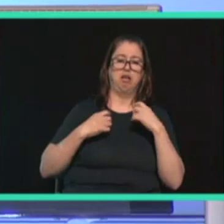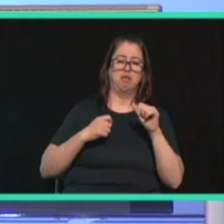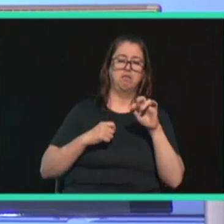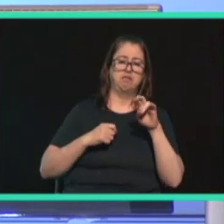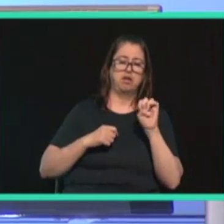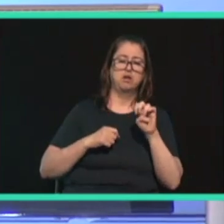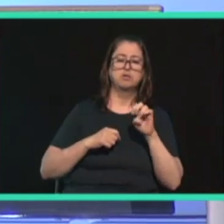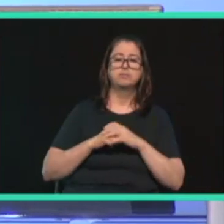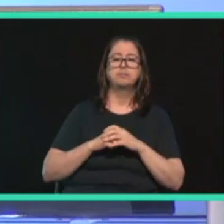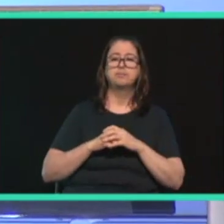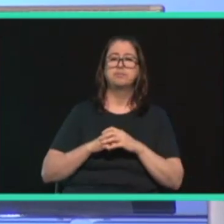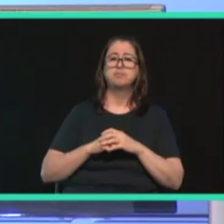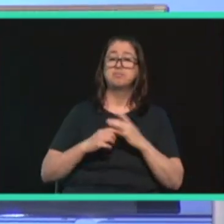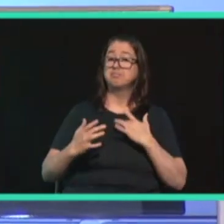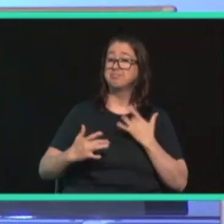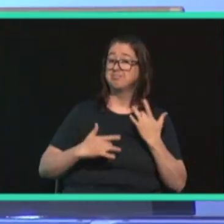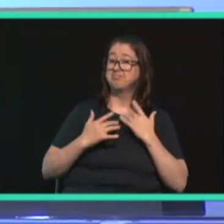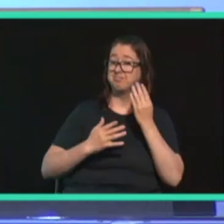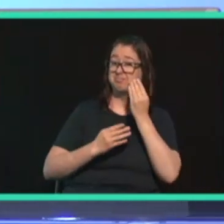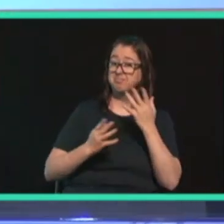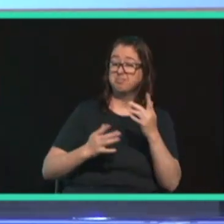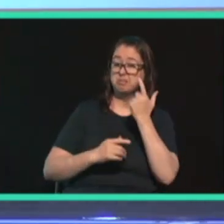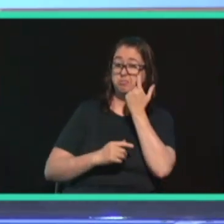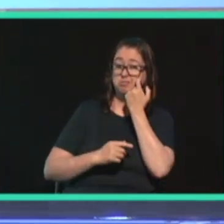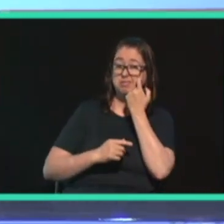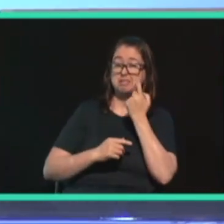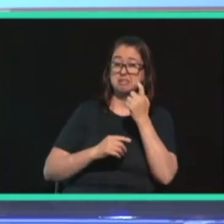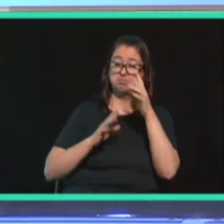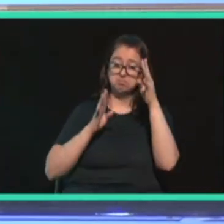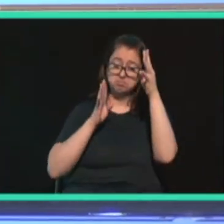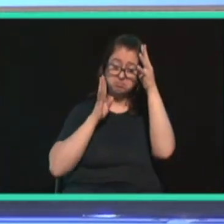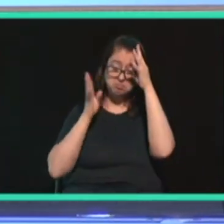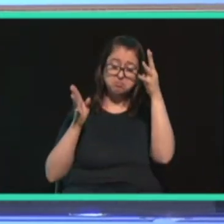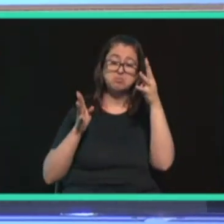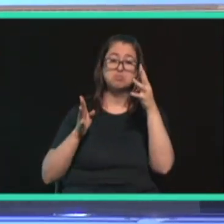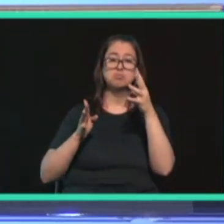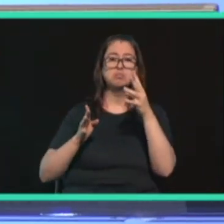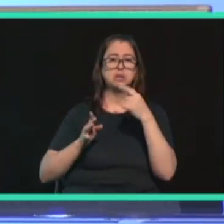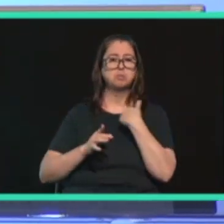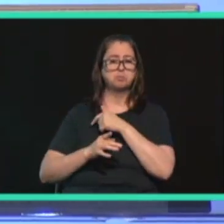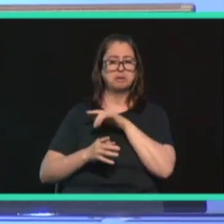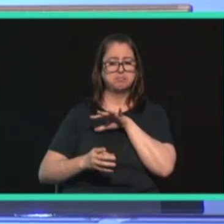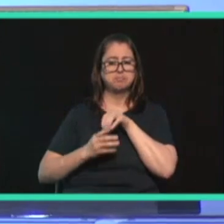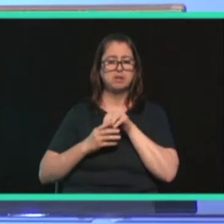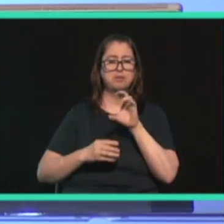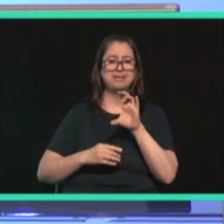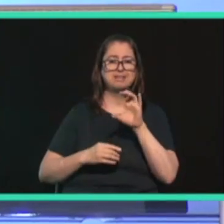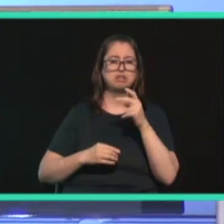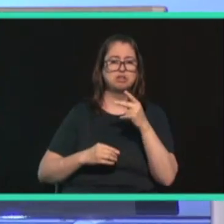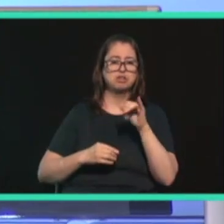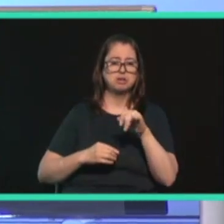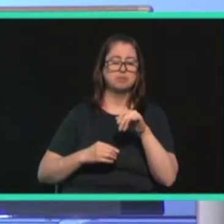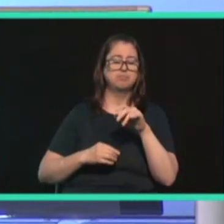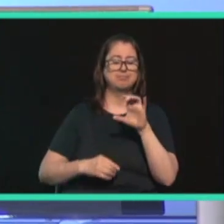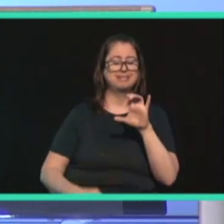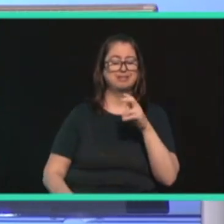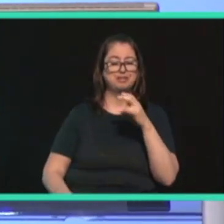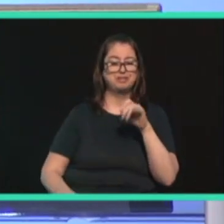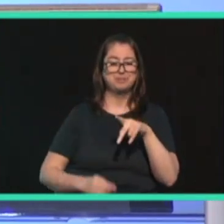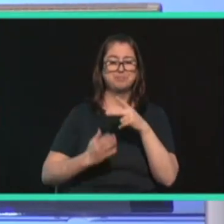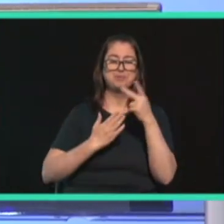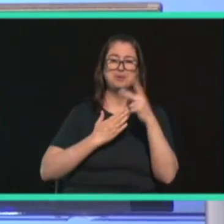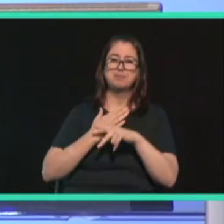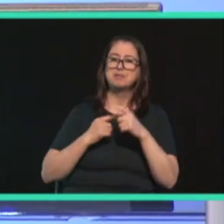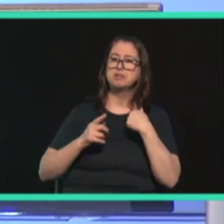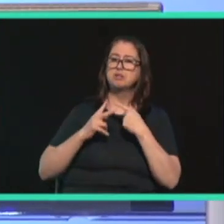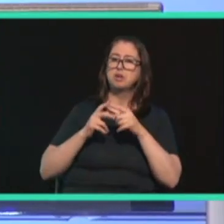Okay, I'm excited to share some of the recent innovations that we have as part of the CHIP program. So the story of CHIP started